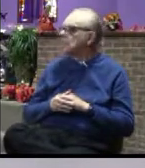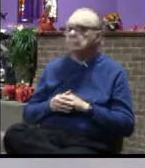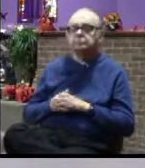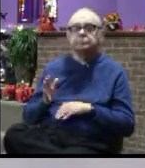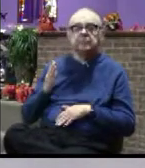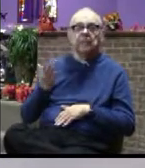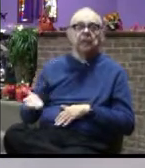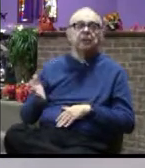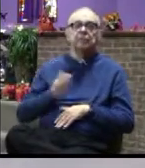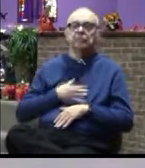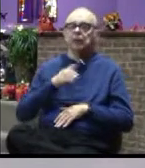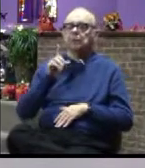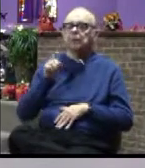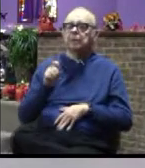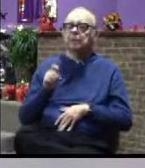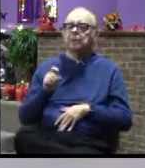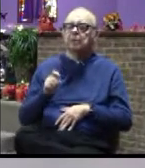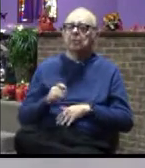here's my question